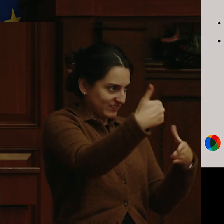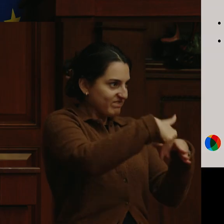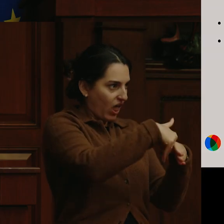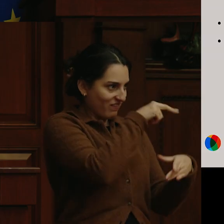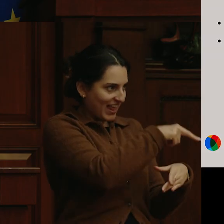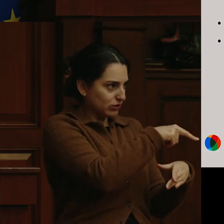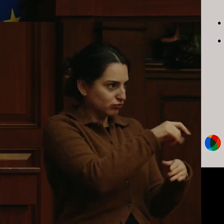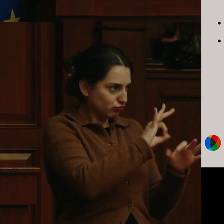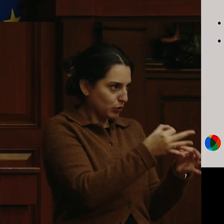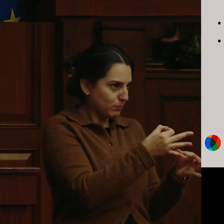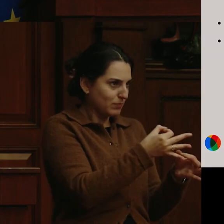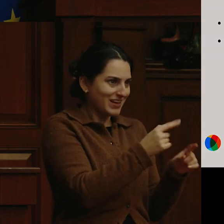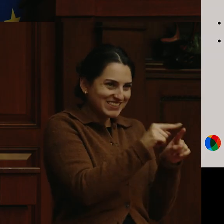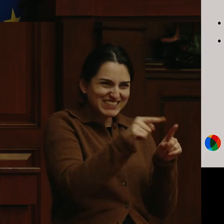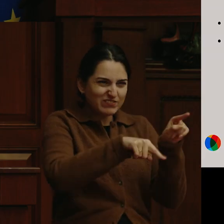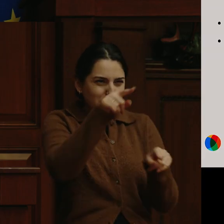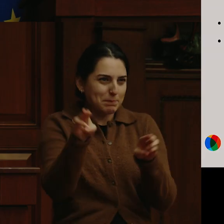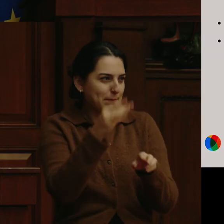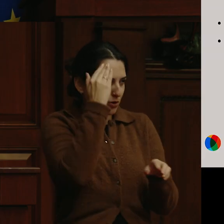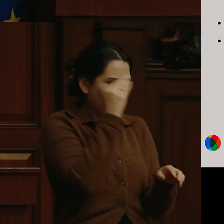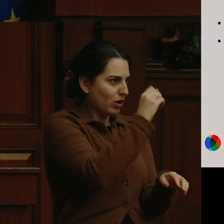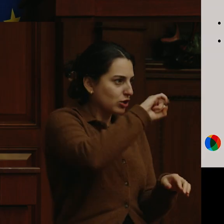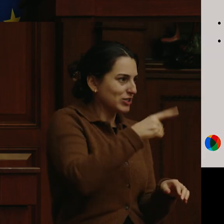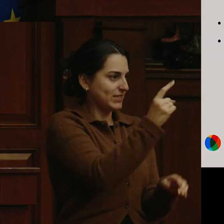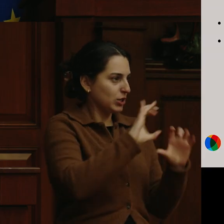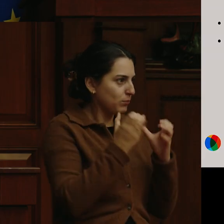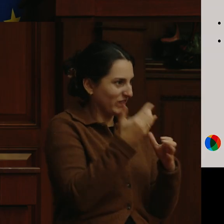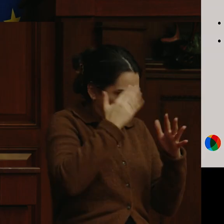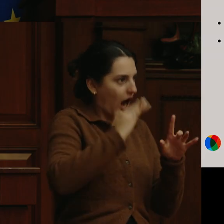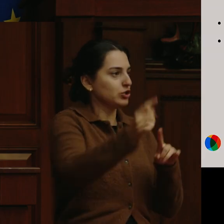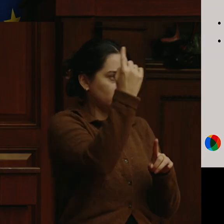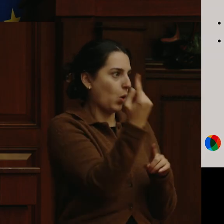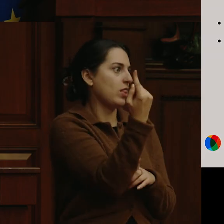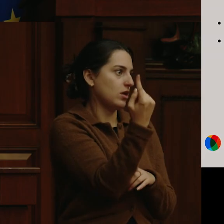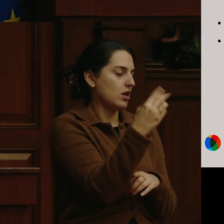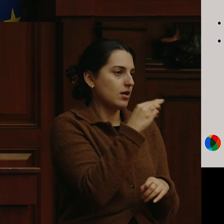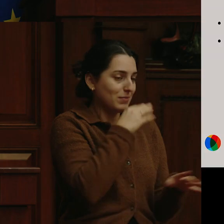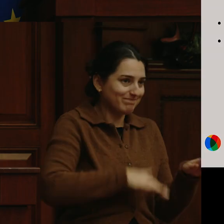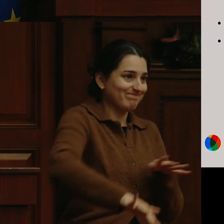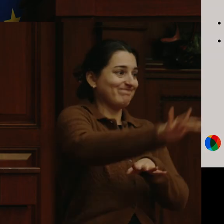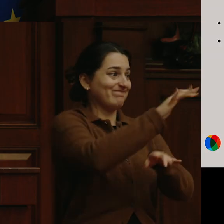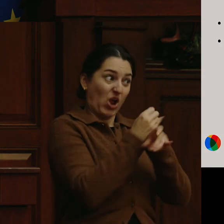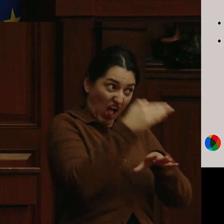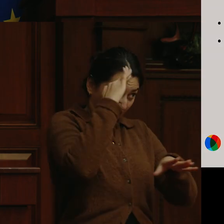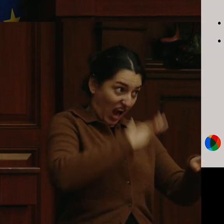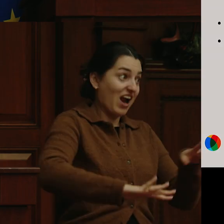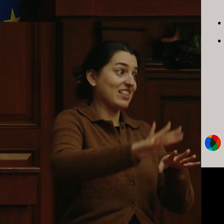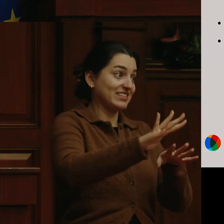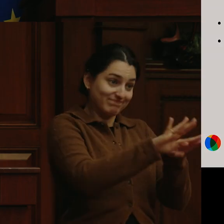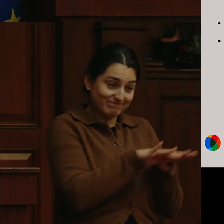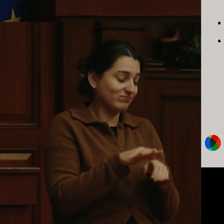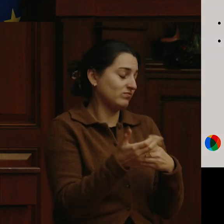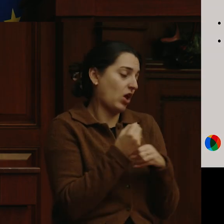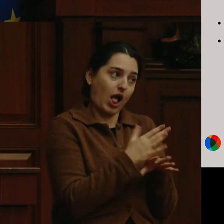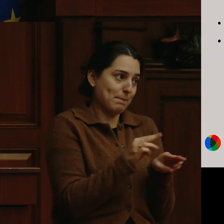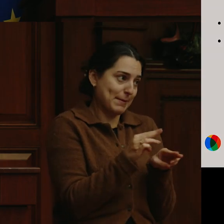in that. It's made up of different people across the Sjögren's community in Ireland, and it's across Ireland, so it's an all-Ireland approach